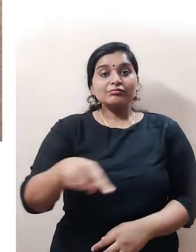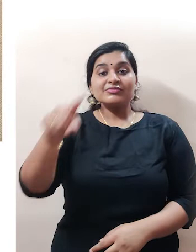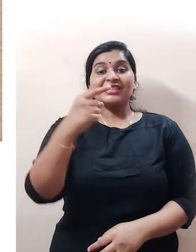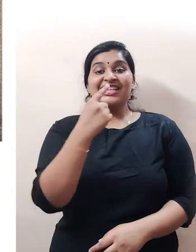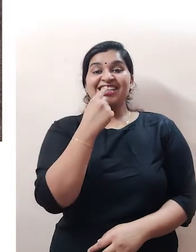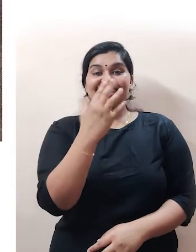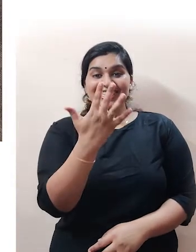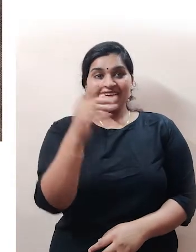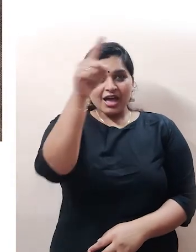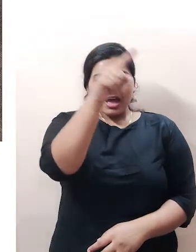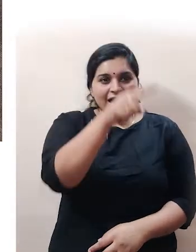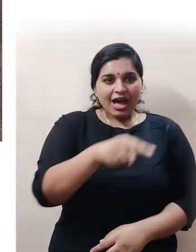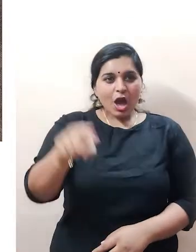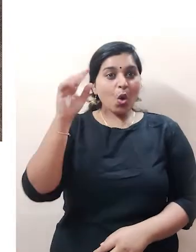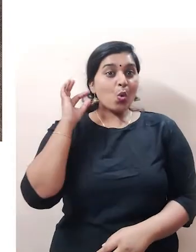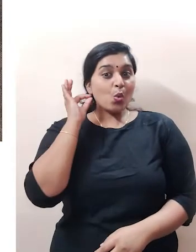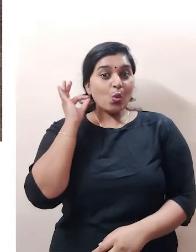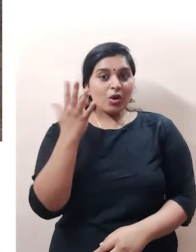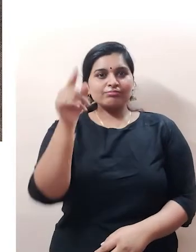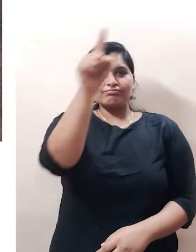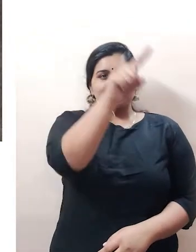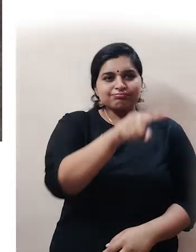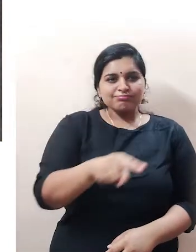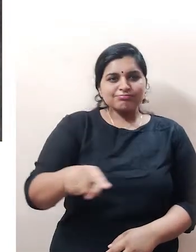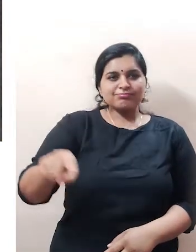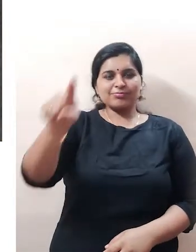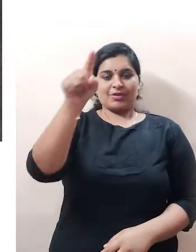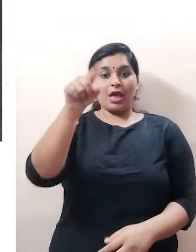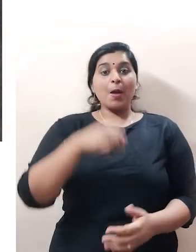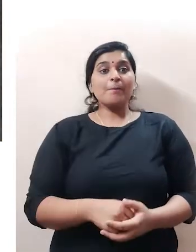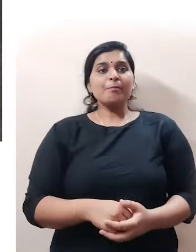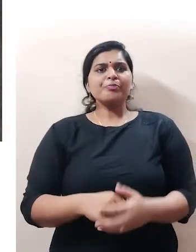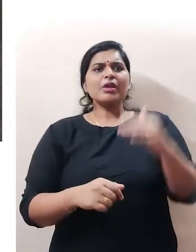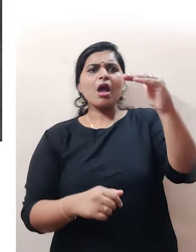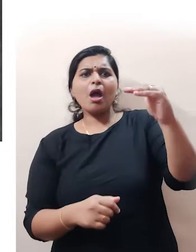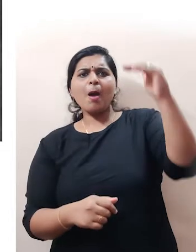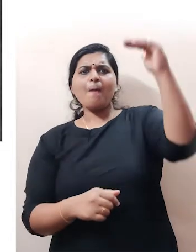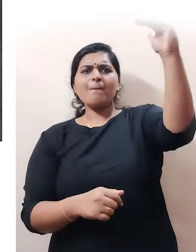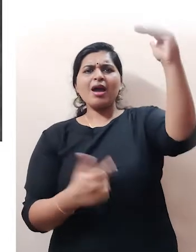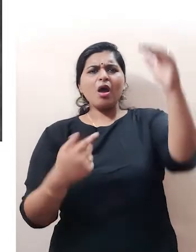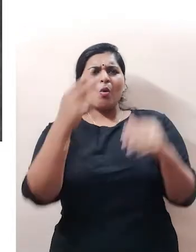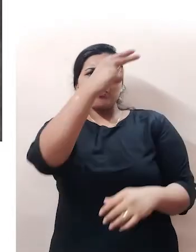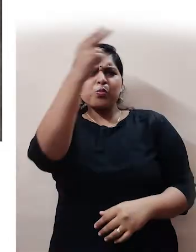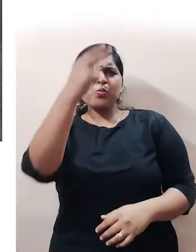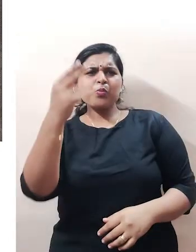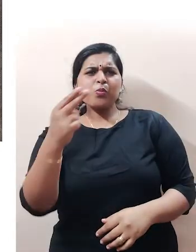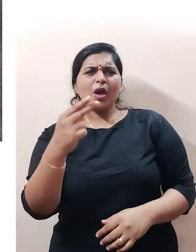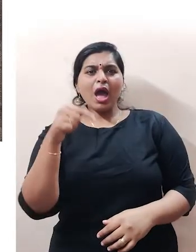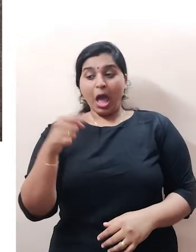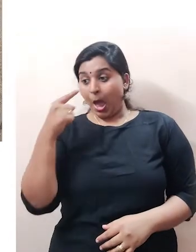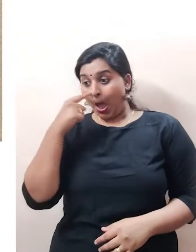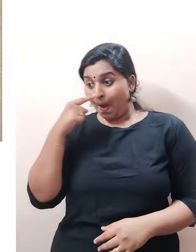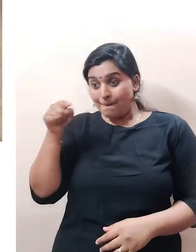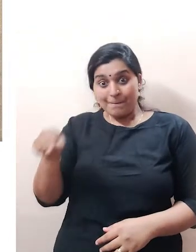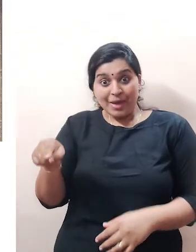Above, half cut off by the top of the composition, is a head and shoulders drawing of a woman, which could be a double for